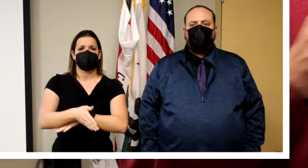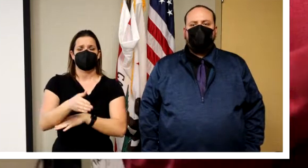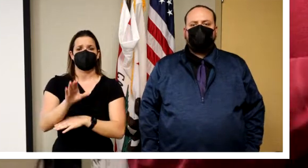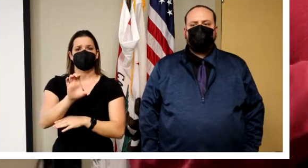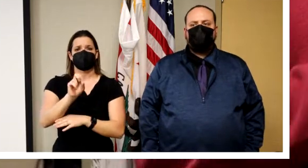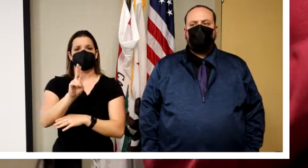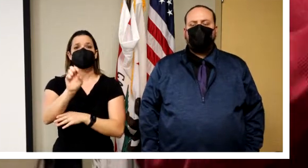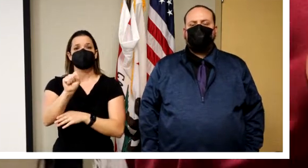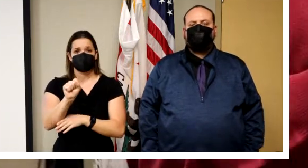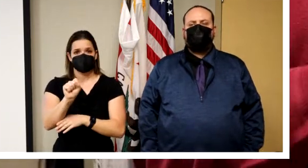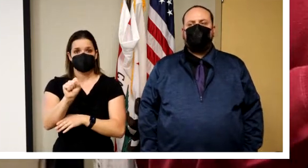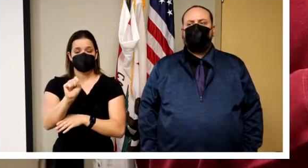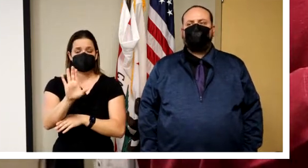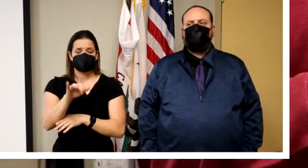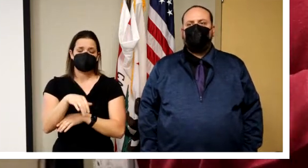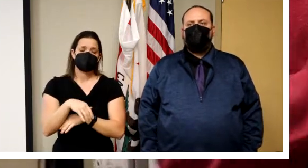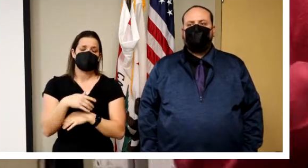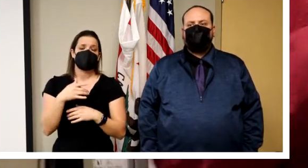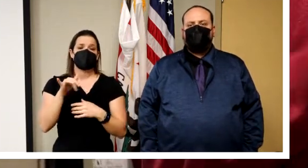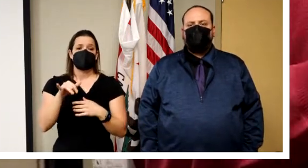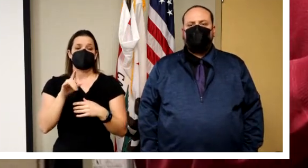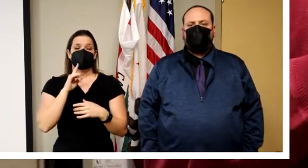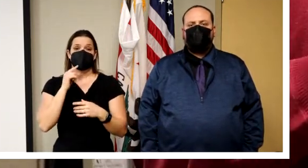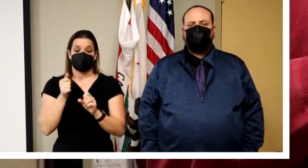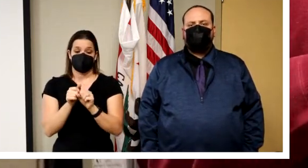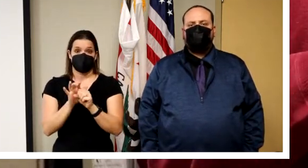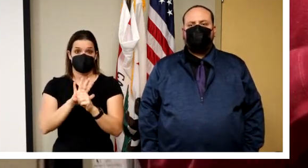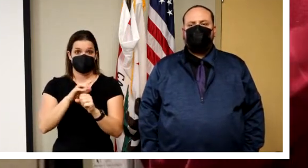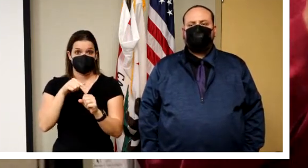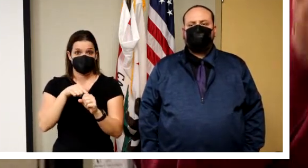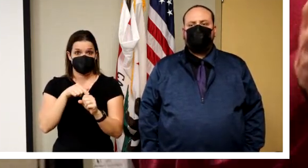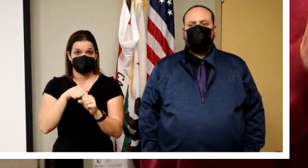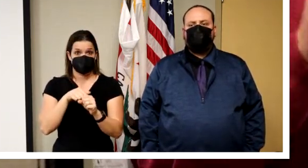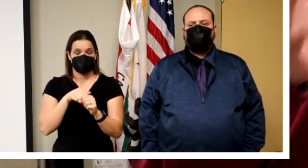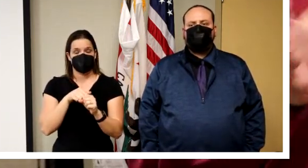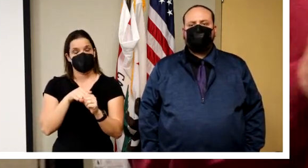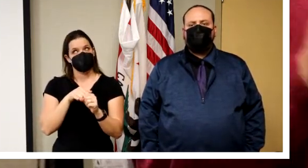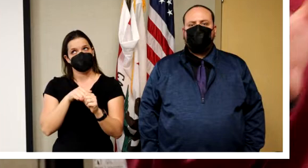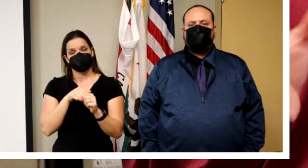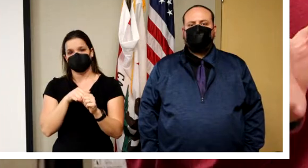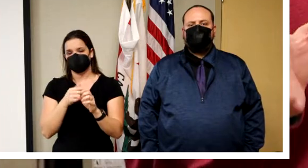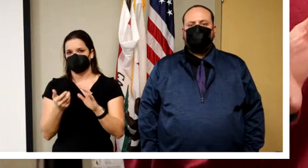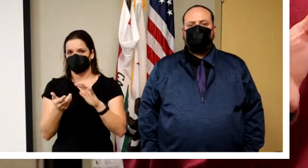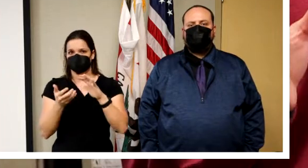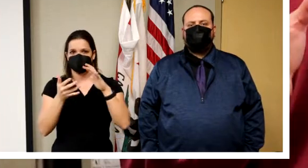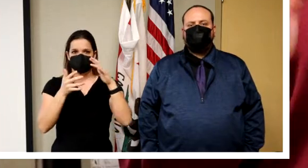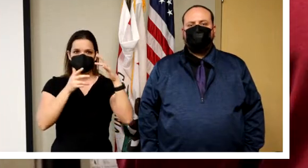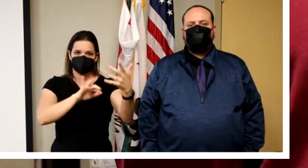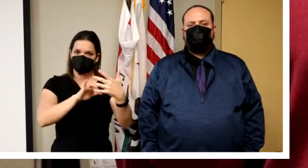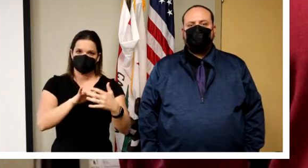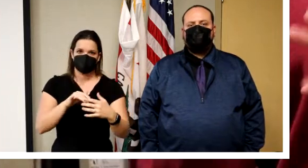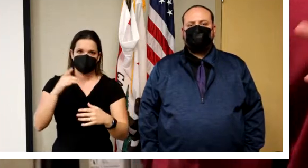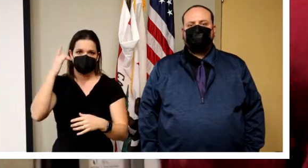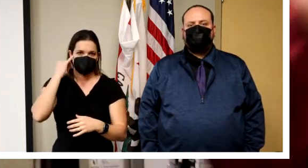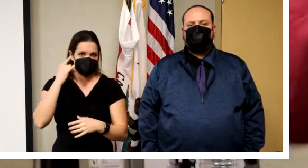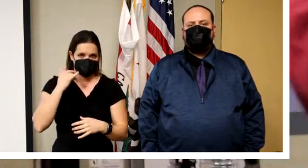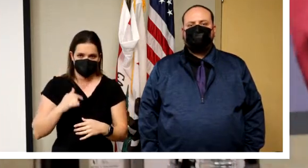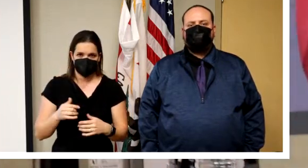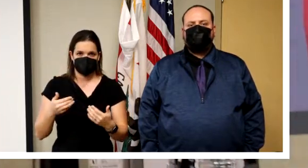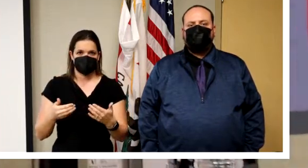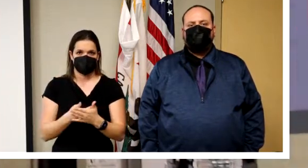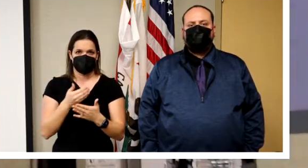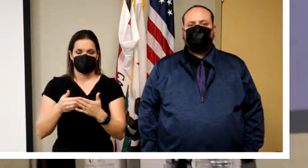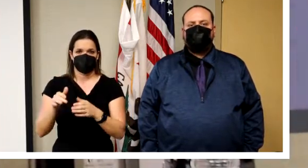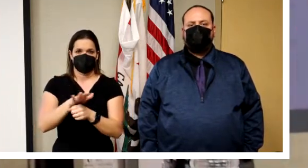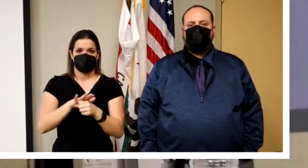census. Now, this process has really, the pandemic has played havoc on redistricting overall throughout California. Most of the time we'd be